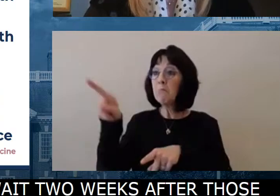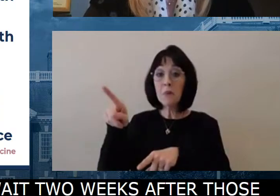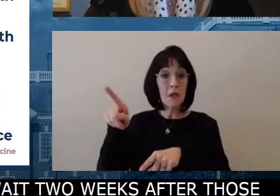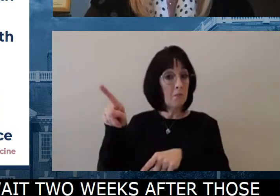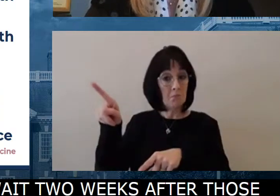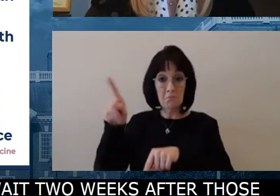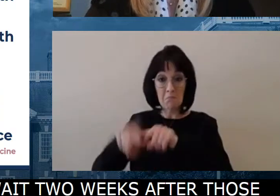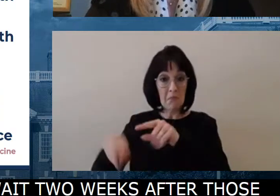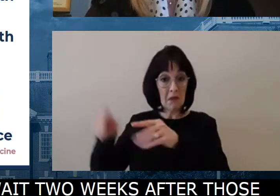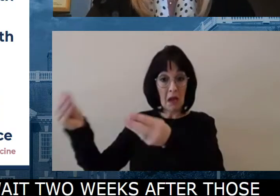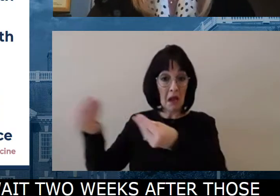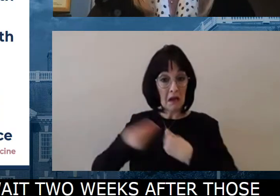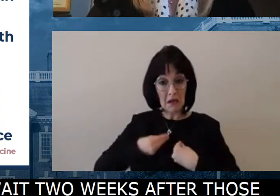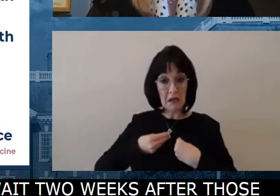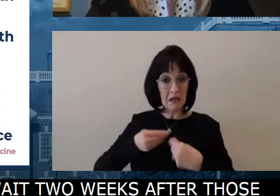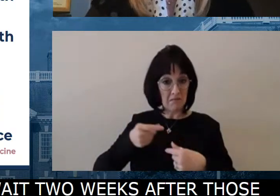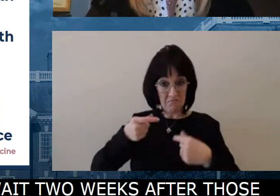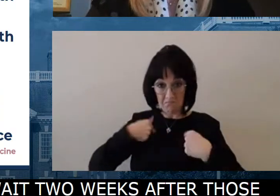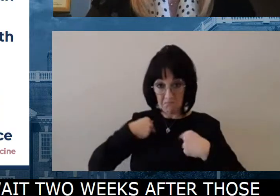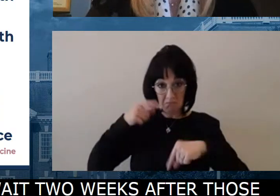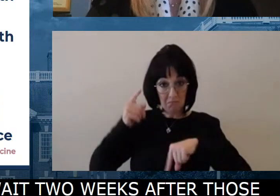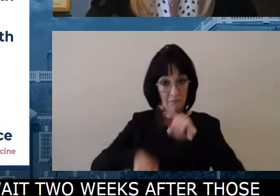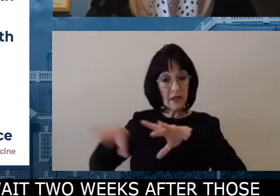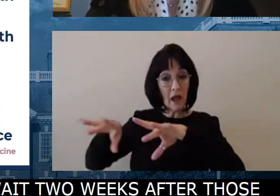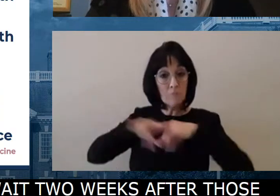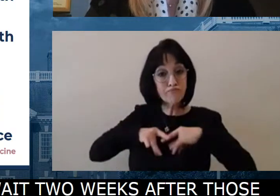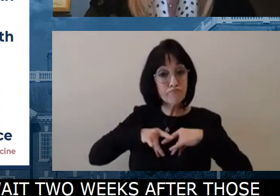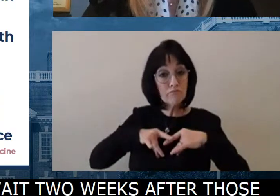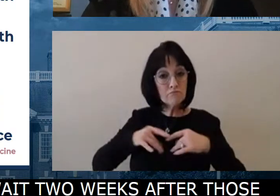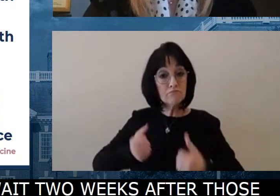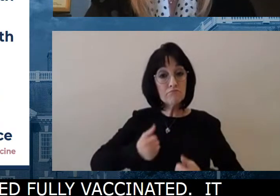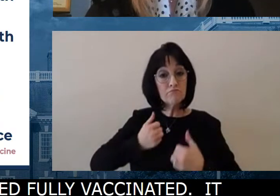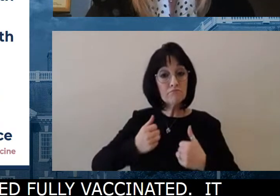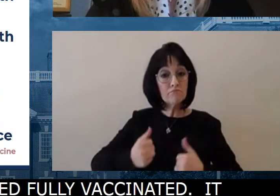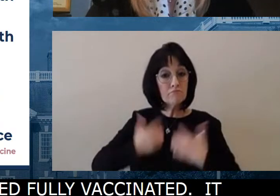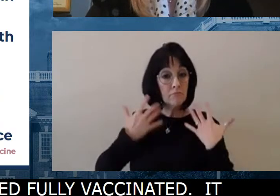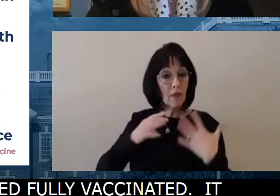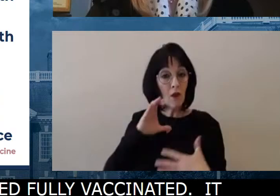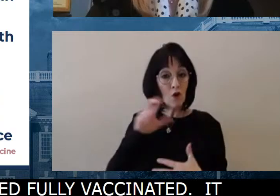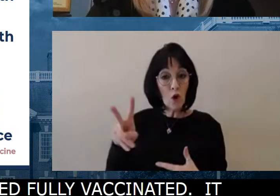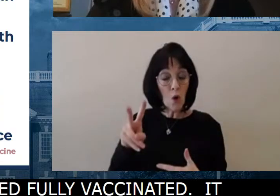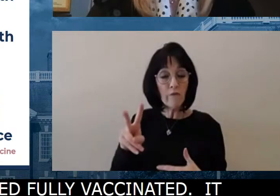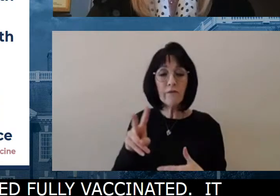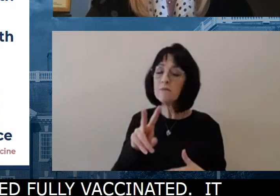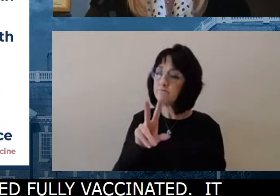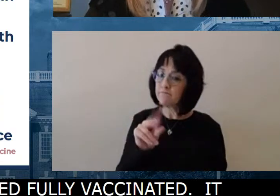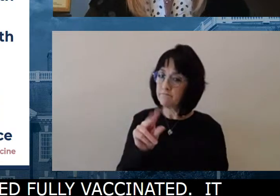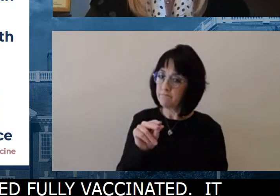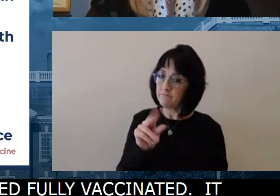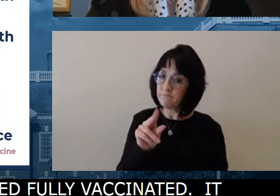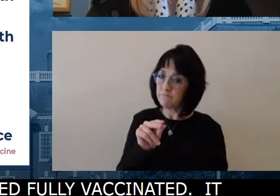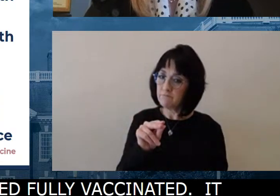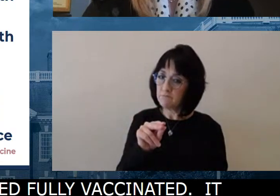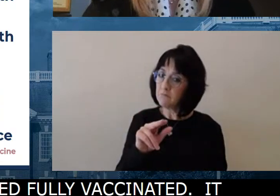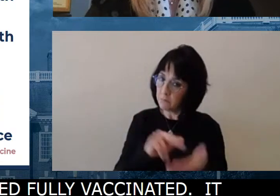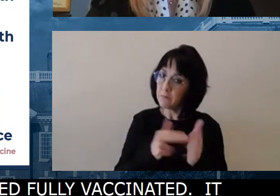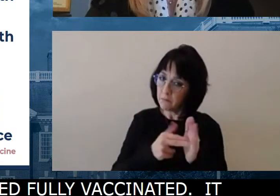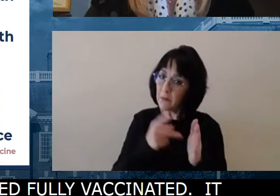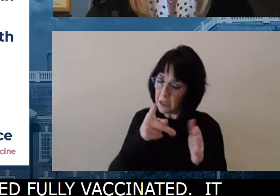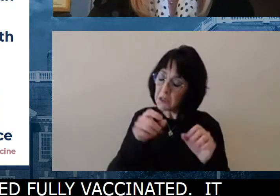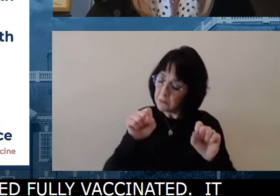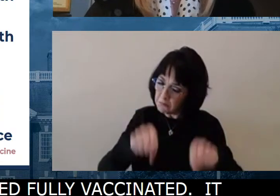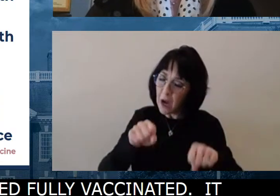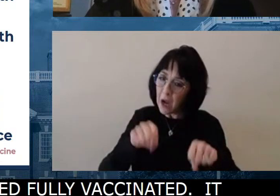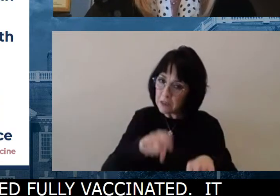completely eliminates the most serious consequences. And the science is also beginning to show you're